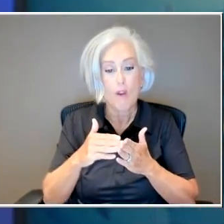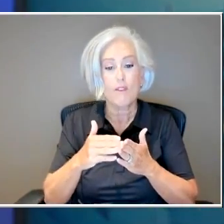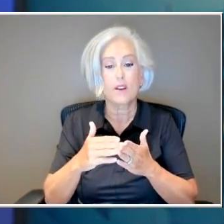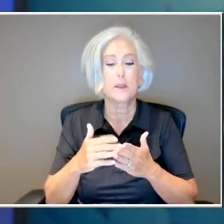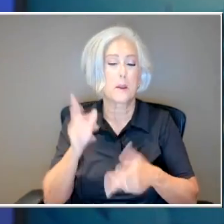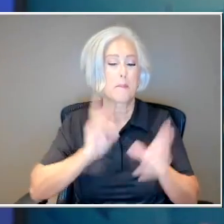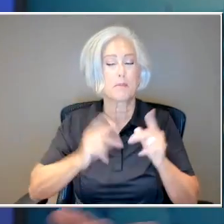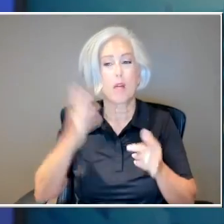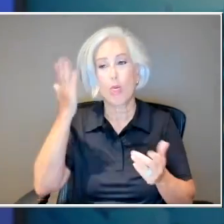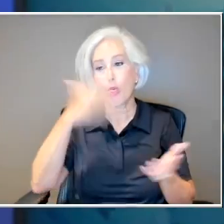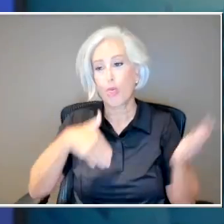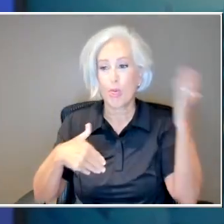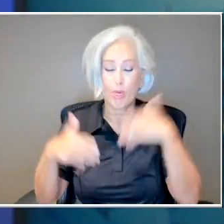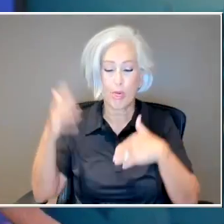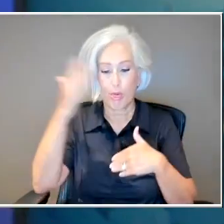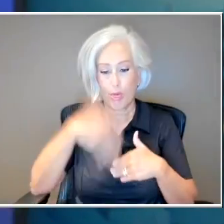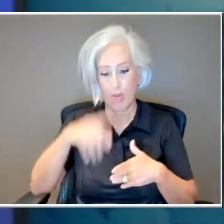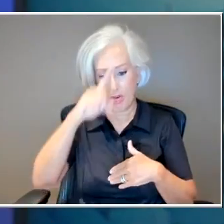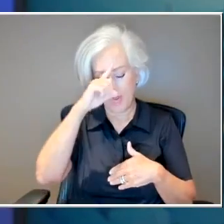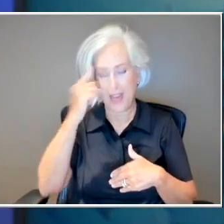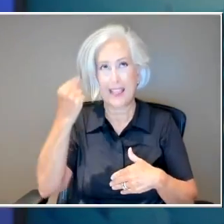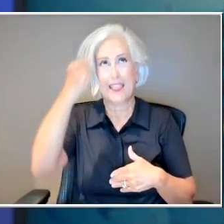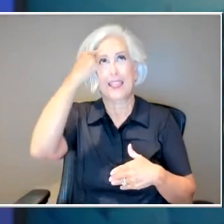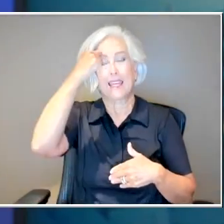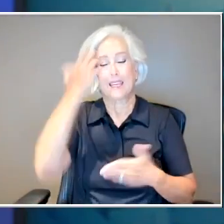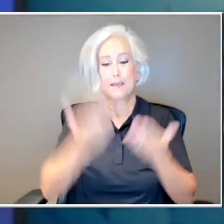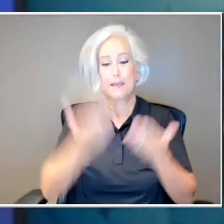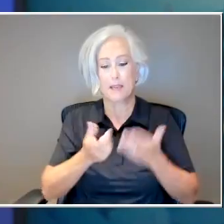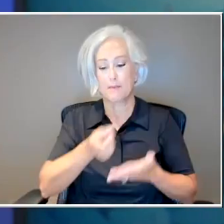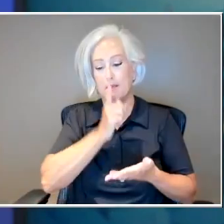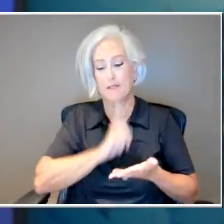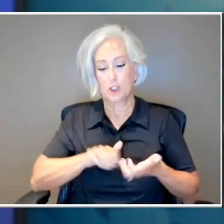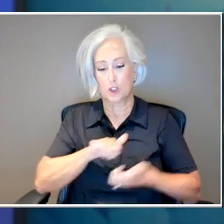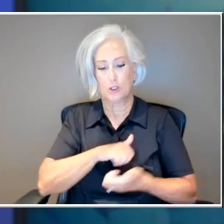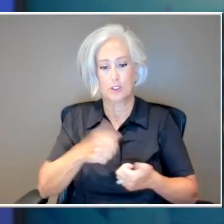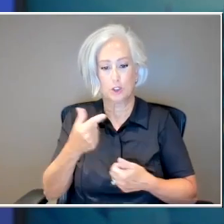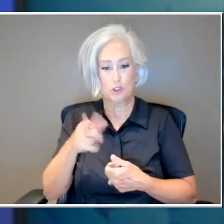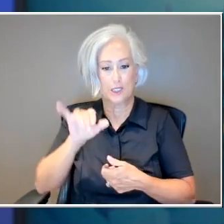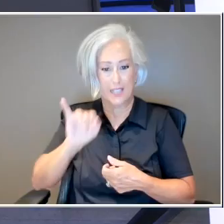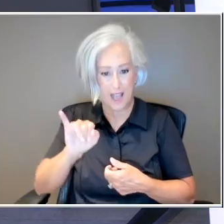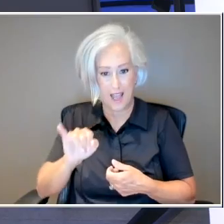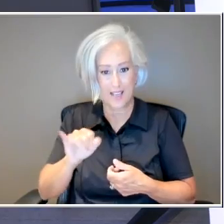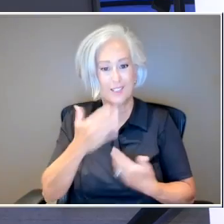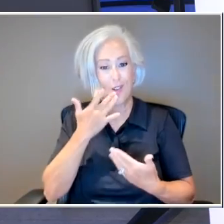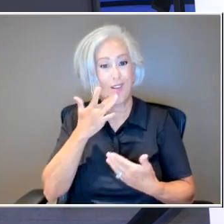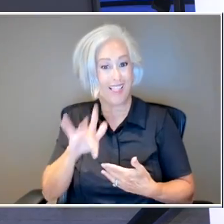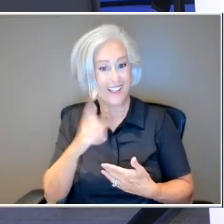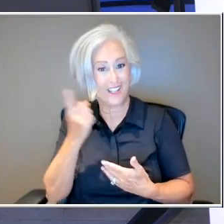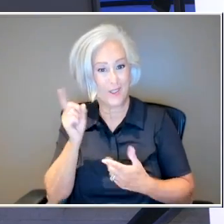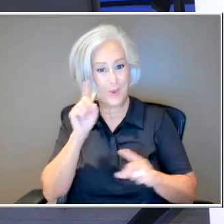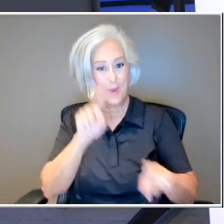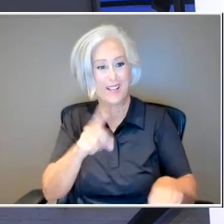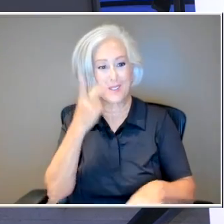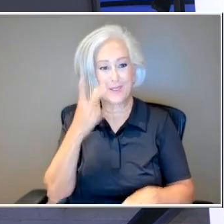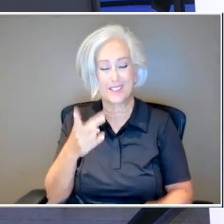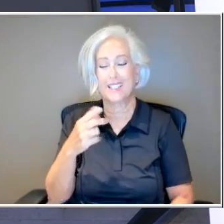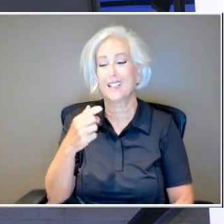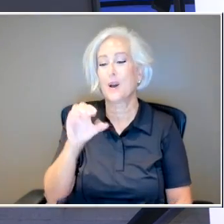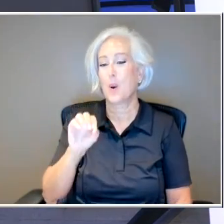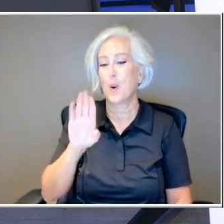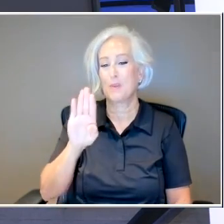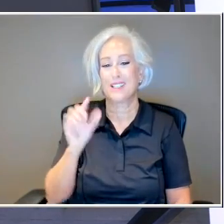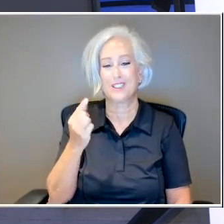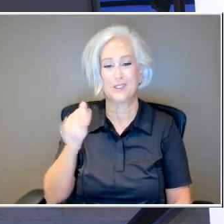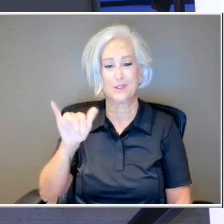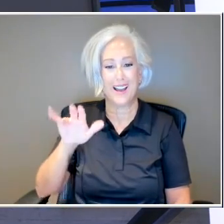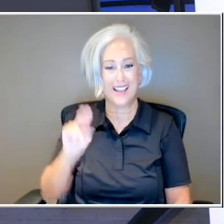Right. And so lucky, you went to see an OBGYN. Yes, exactly. And then you did go get that